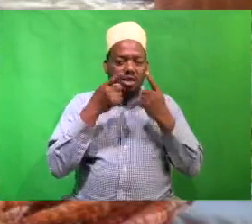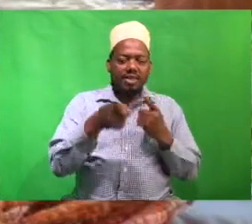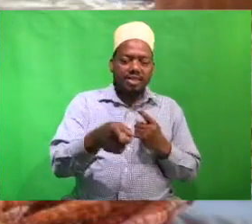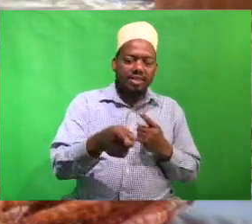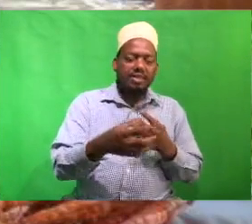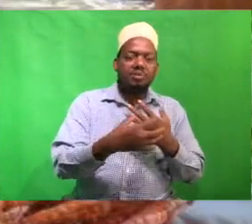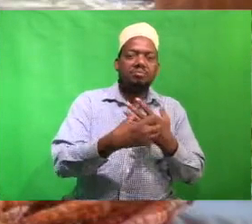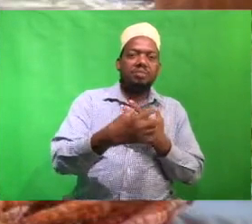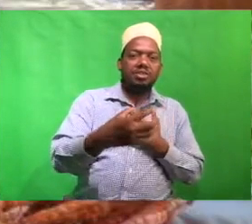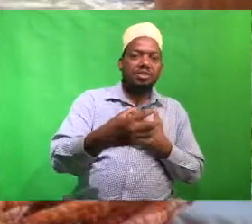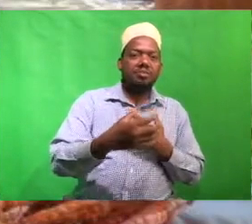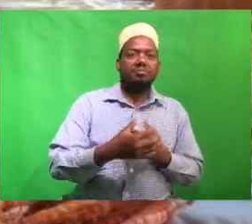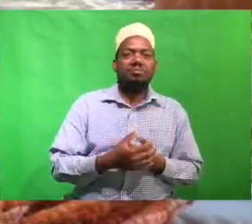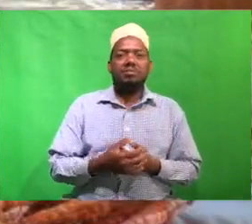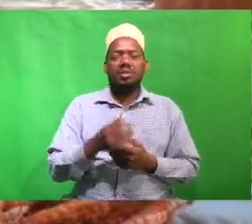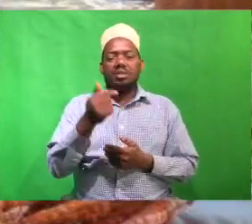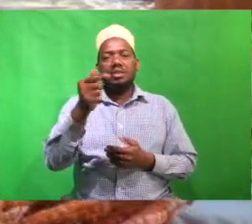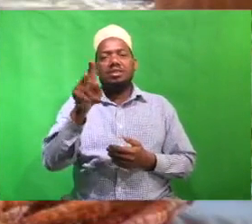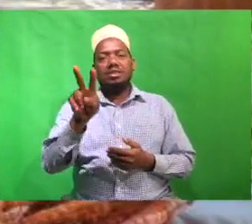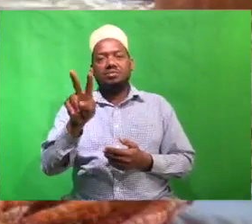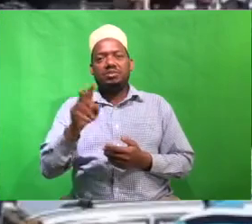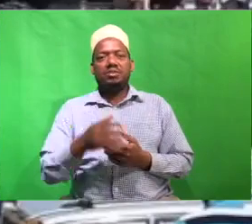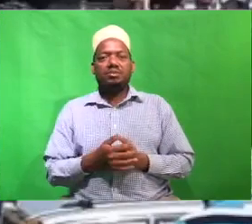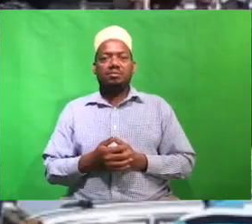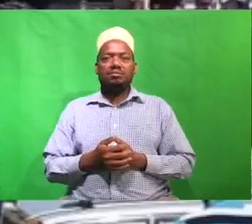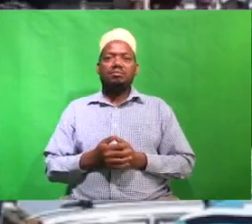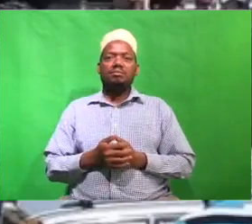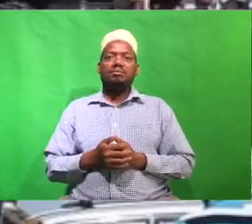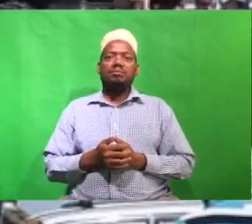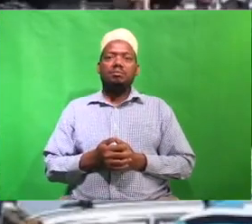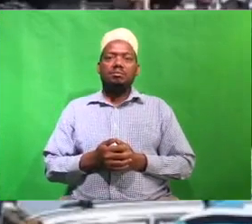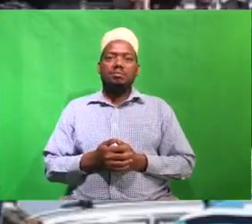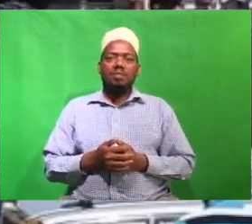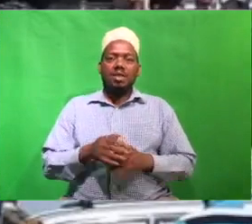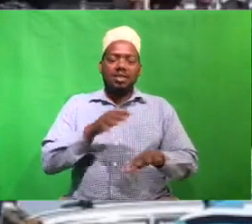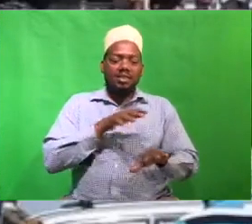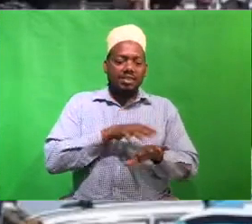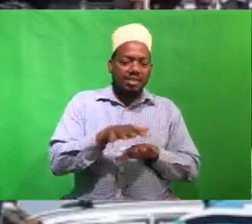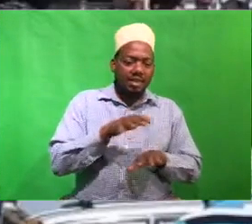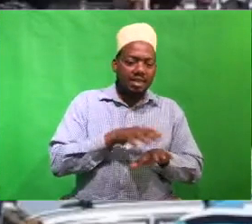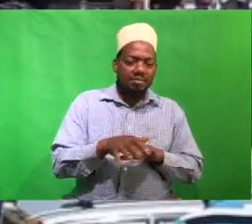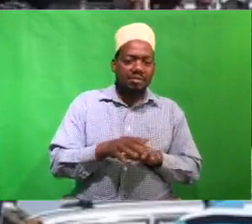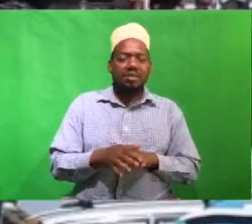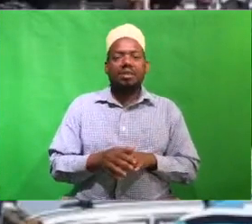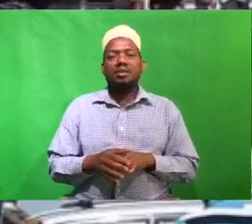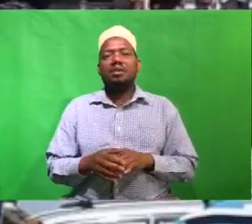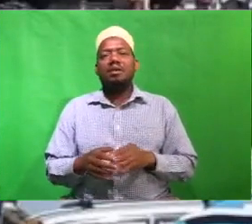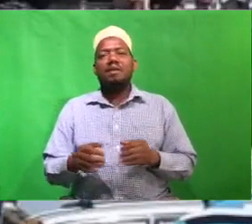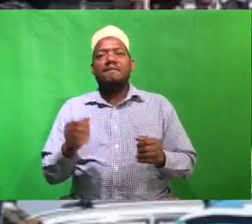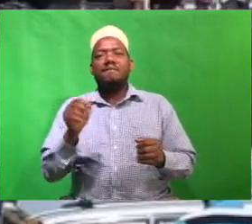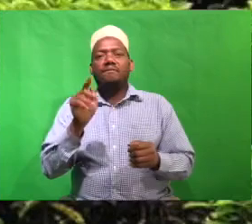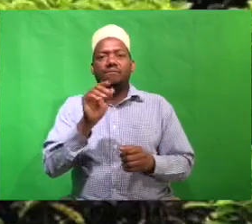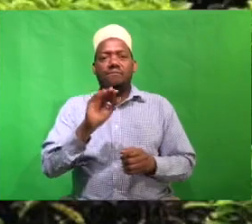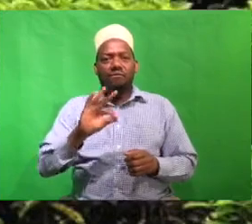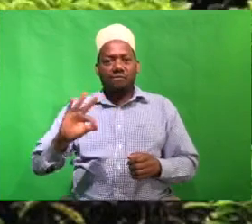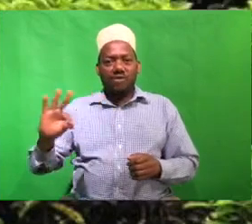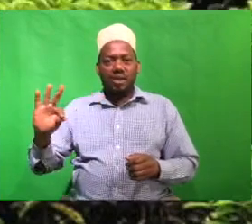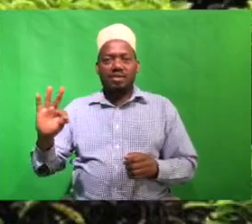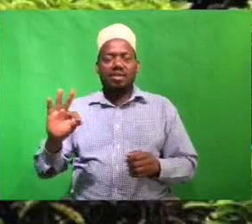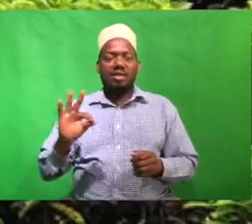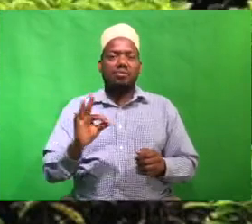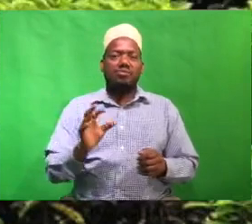three pictures hanging in the television, my dear students. Then describe the factor which influence